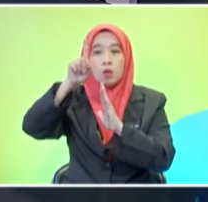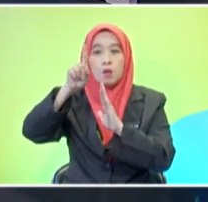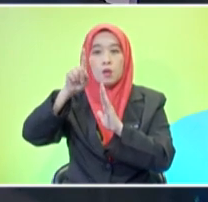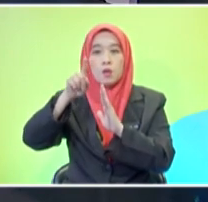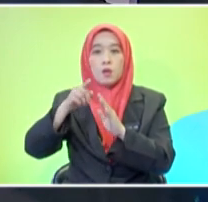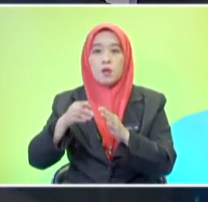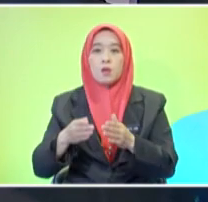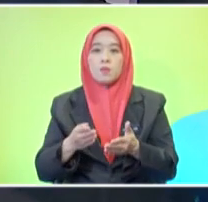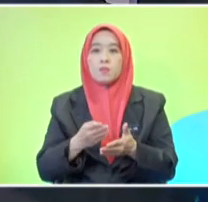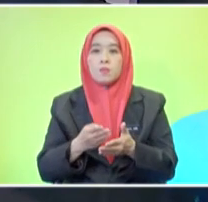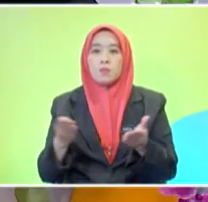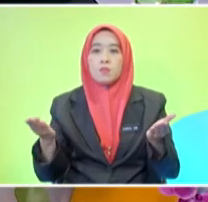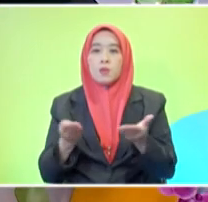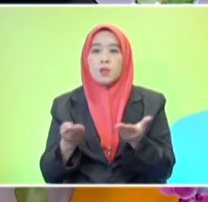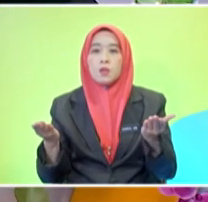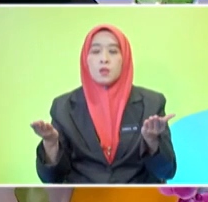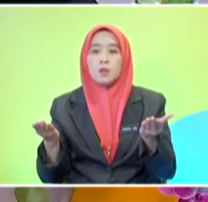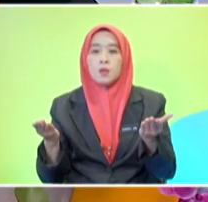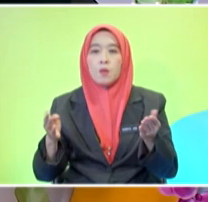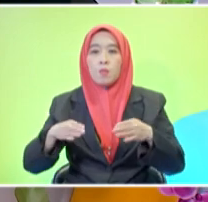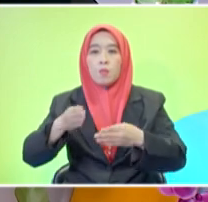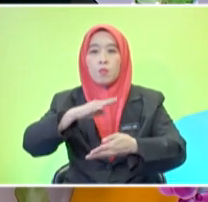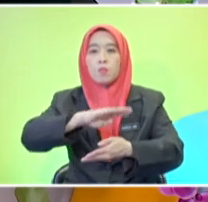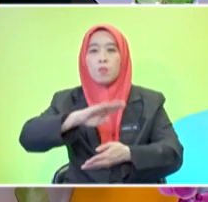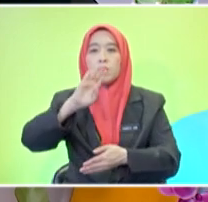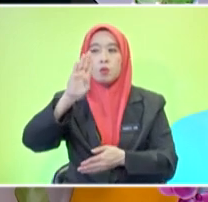ones in pot B.